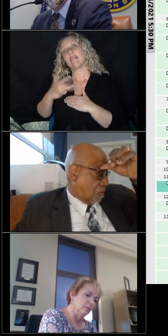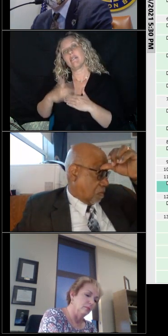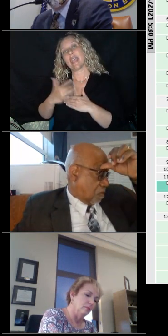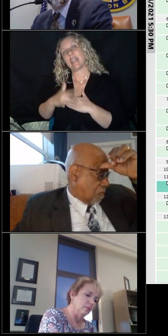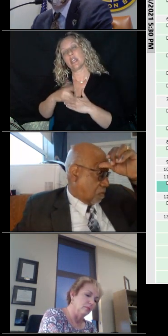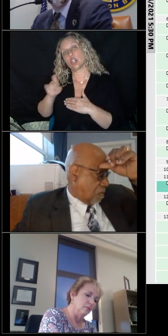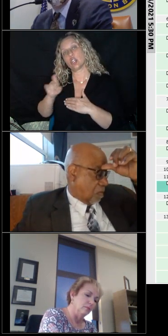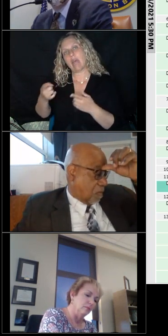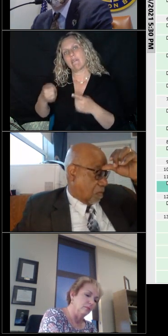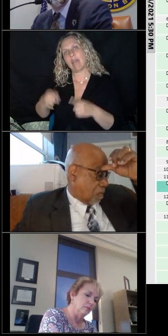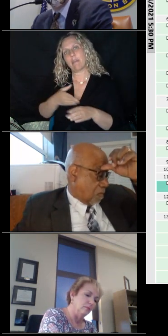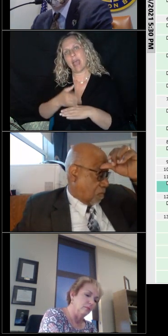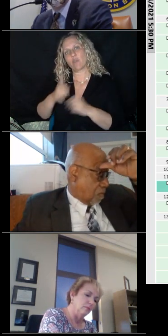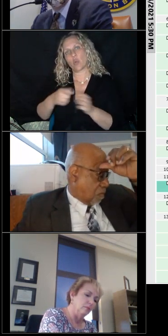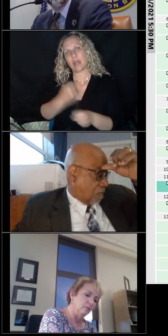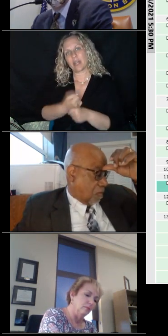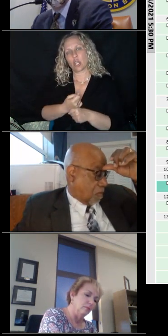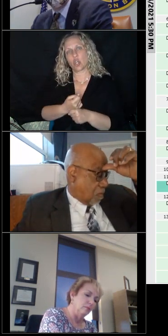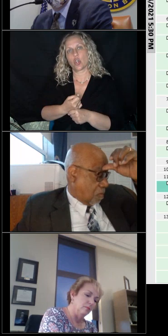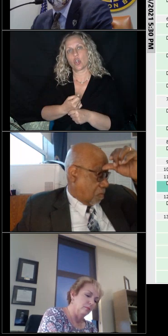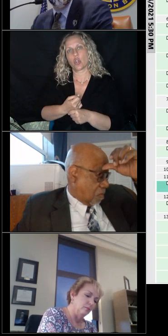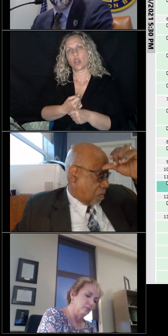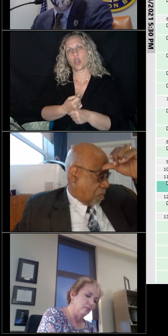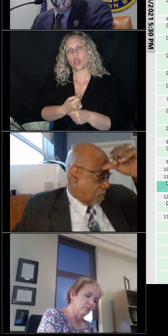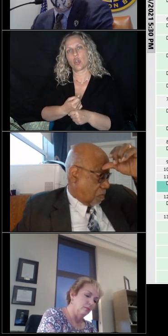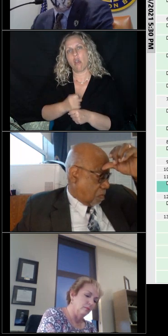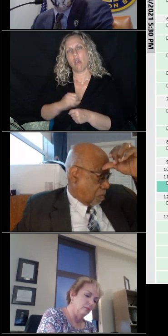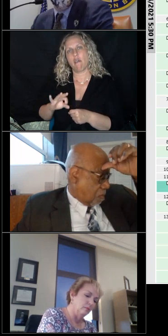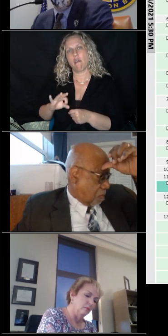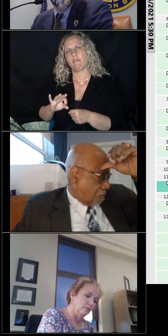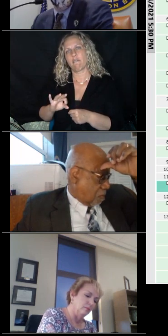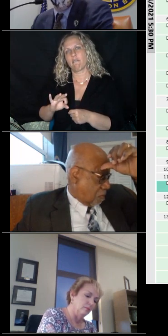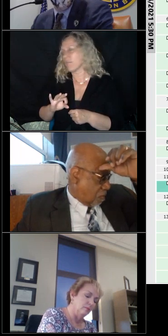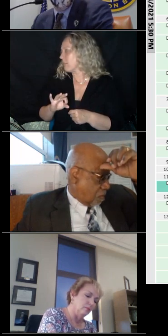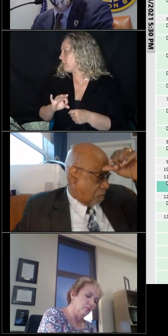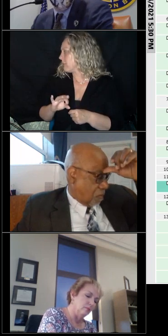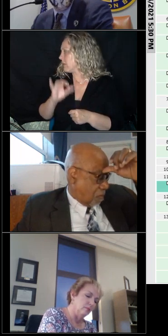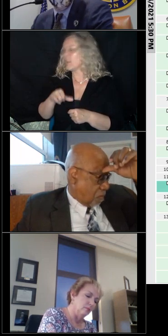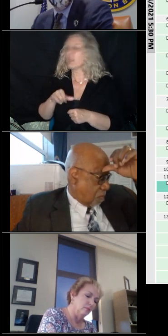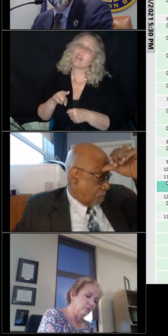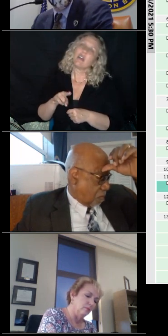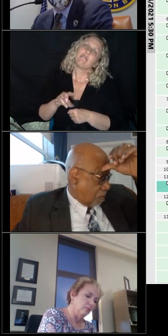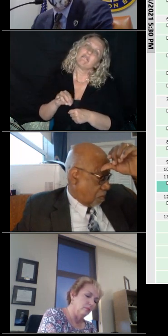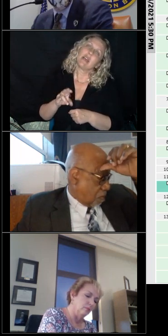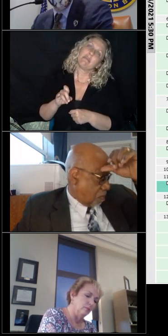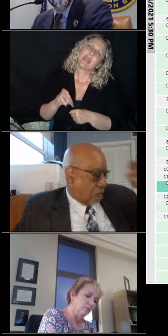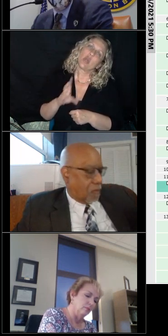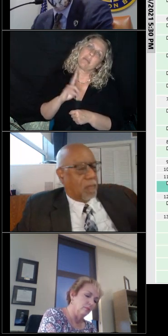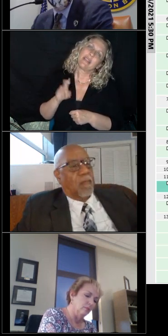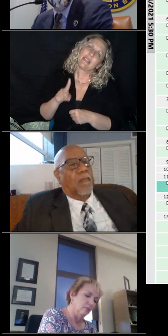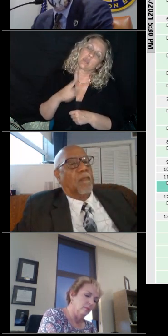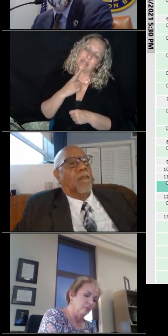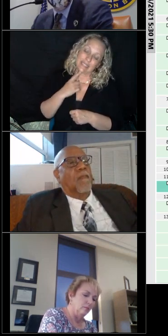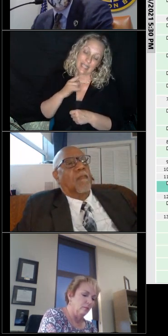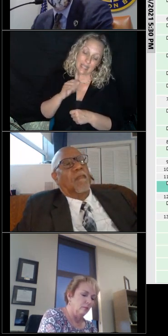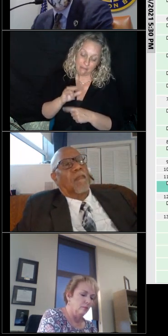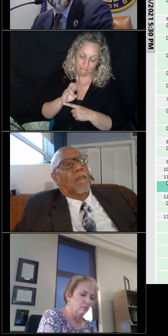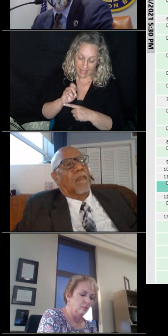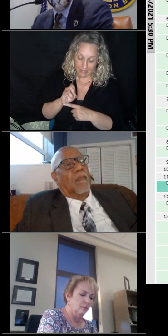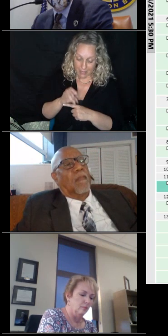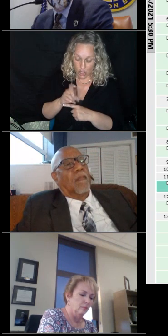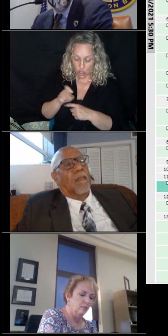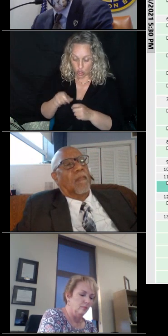have happened after 1 year of the vice mayor, because that's what it says. The vice mayor of the city